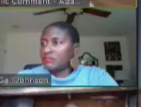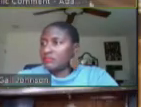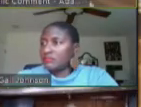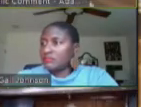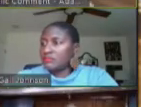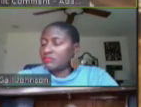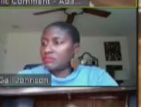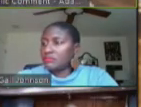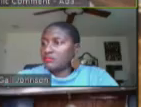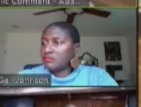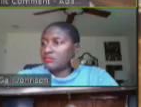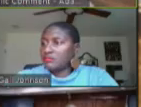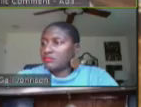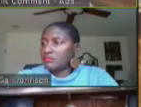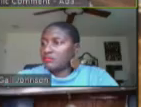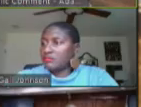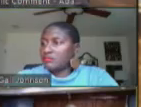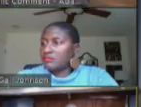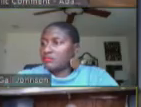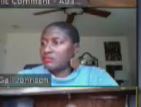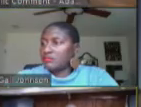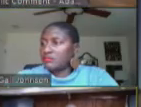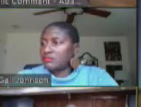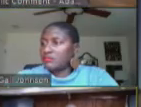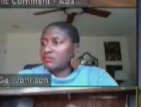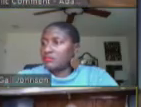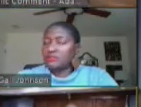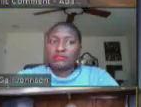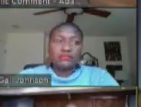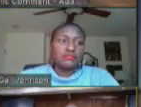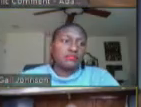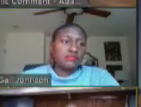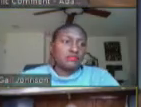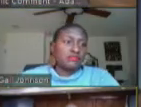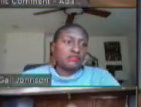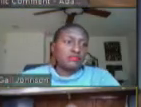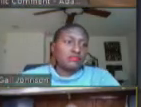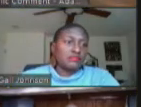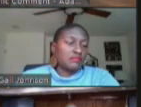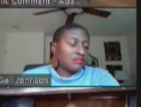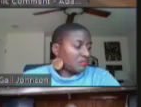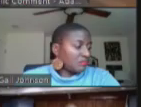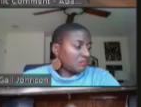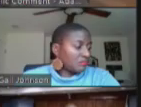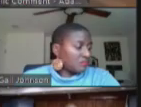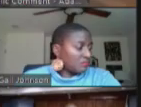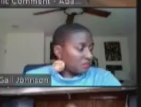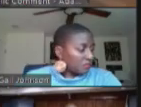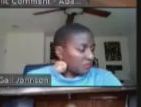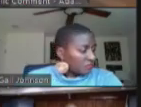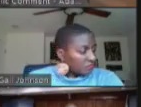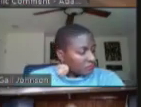Mr. Mayor, nobody here at this time. Madam Clerk, will you please call a roll call vote? Chair Simmons.